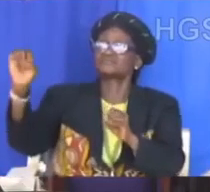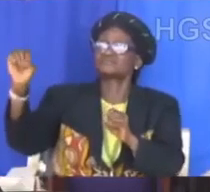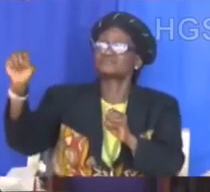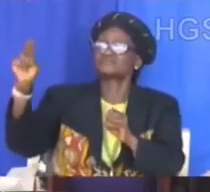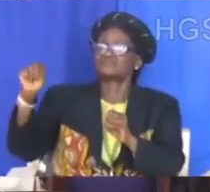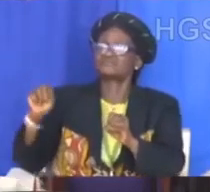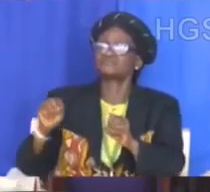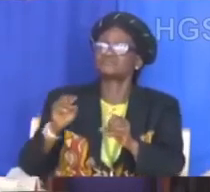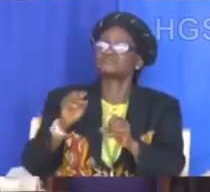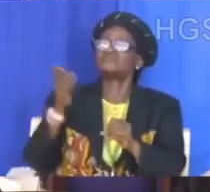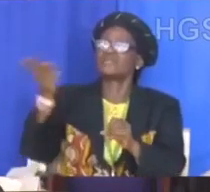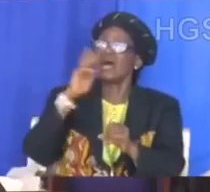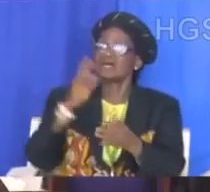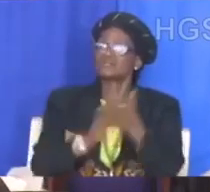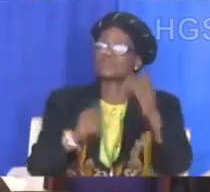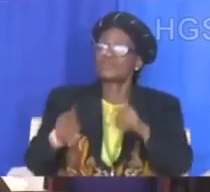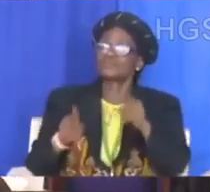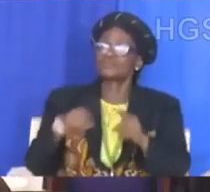say concerning Nigeria.